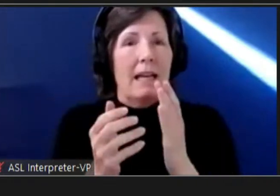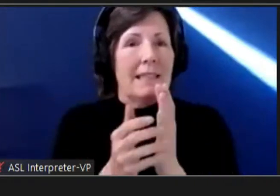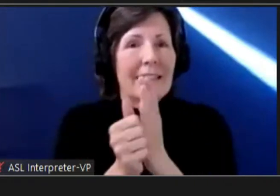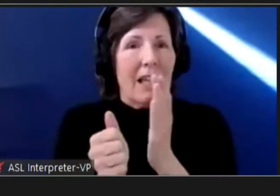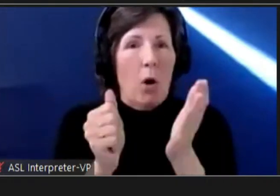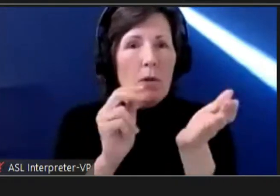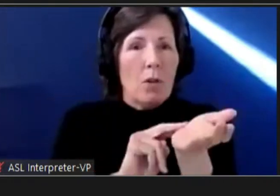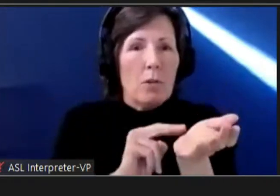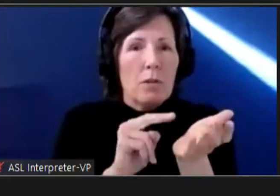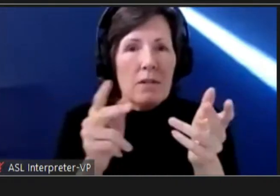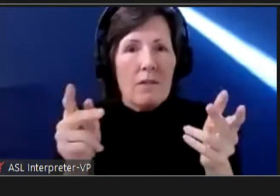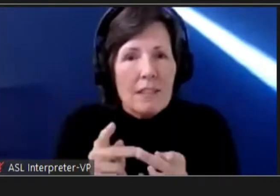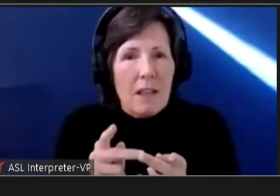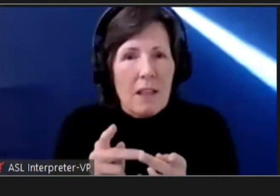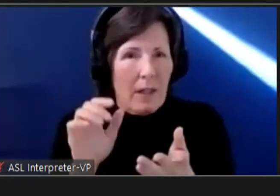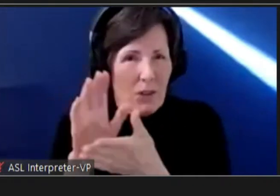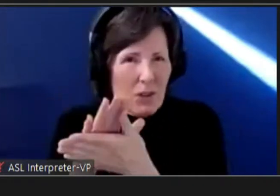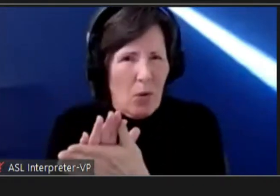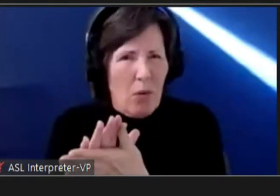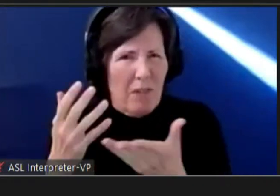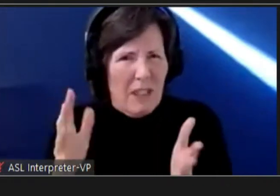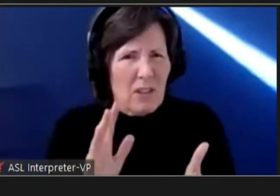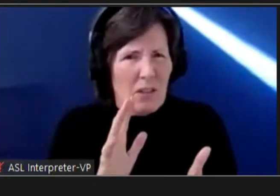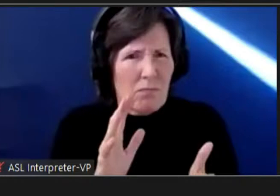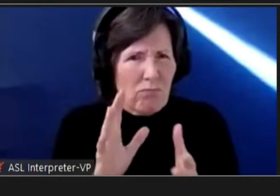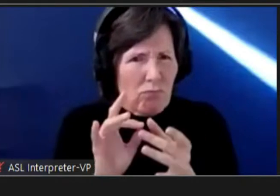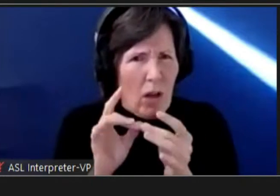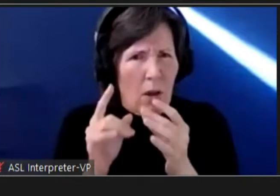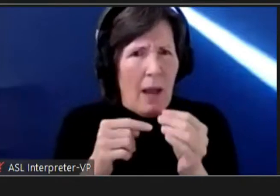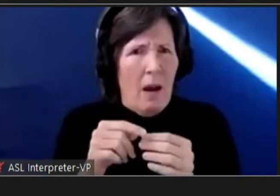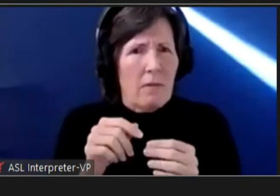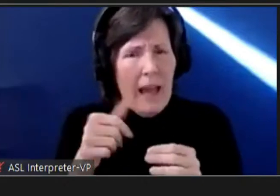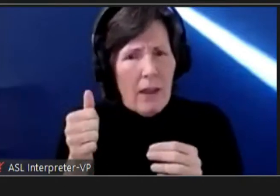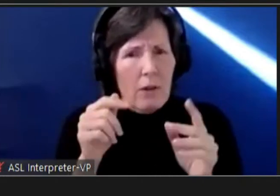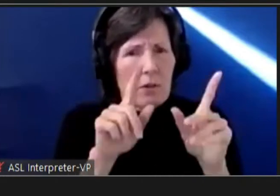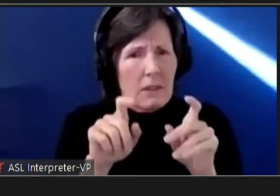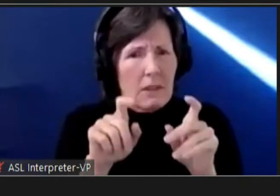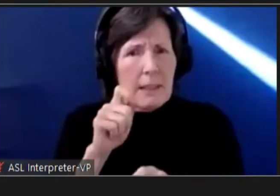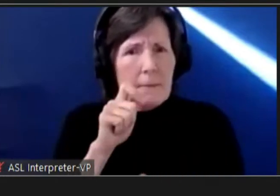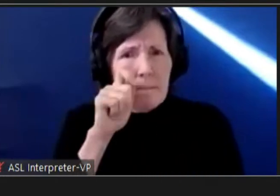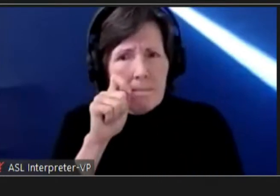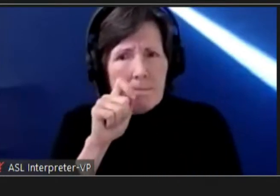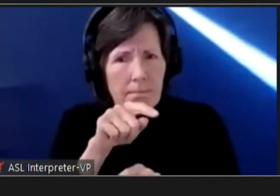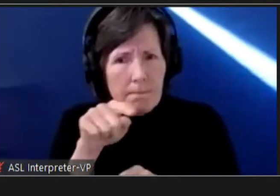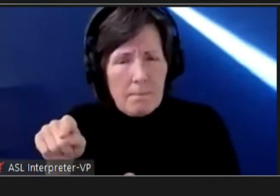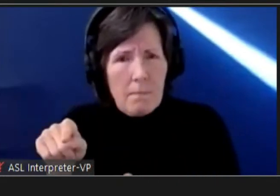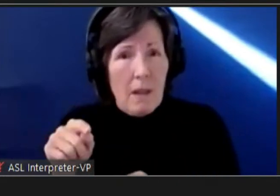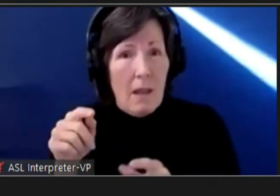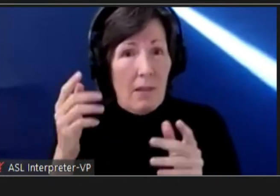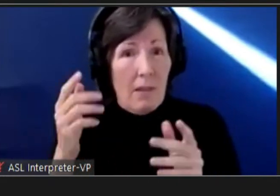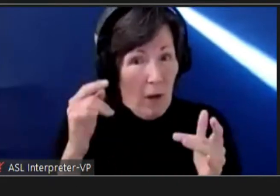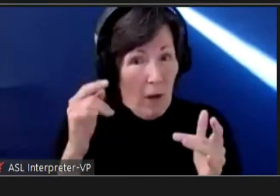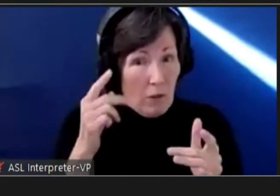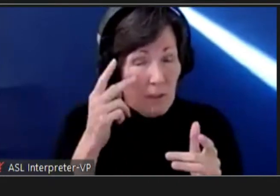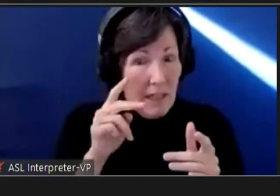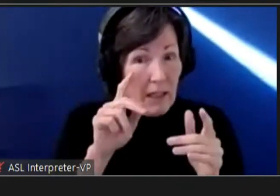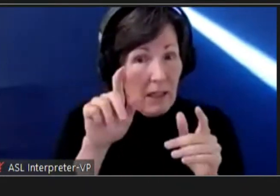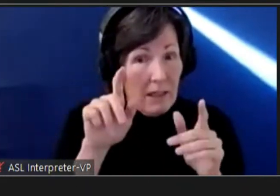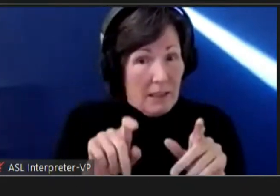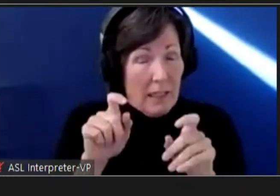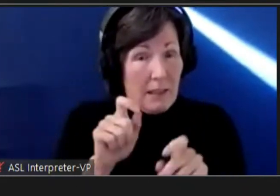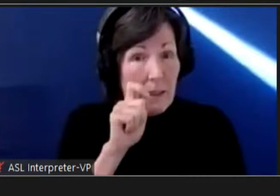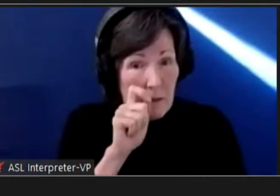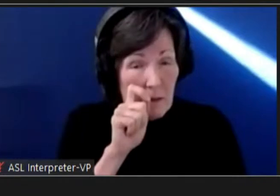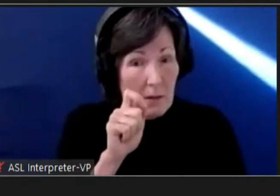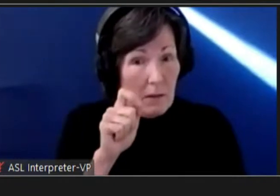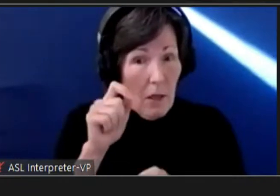facility or a school. You talked about the other testing out there. Is that why you're seeing the testing going down? Is it still important